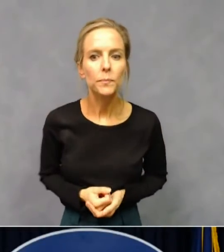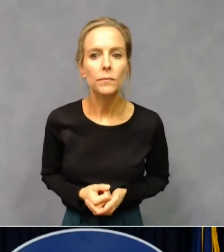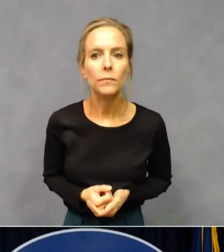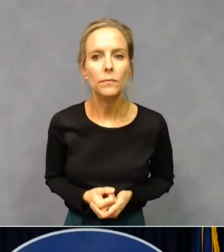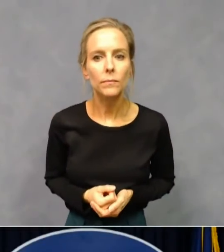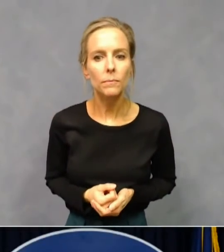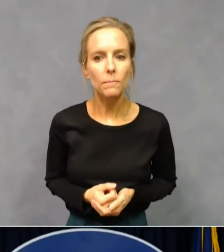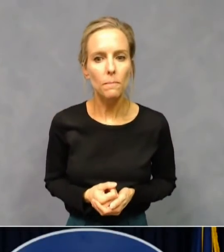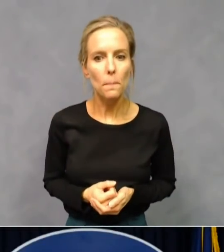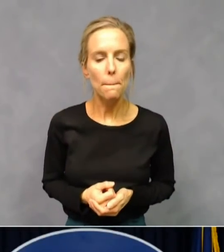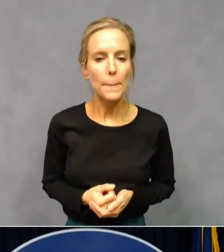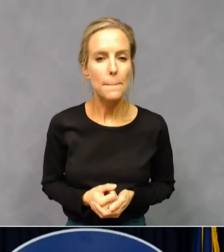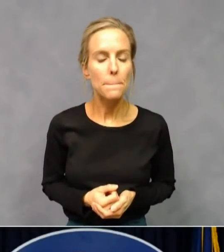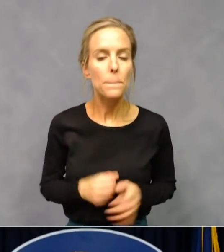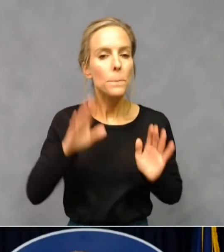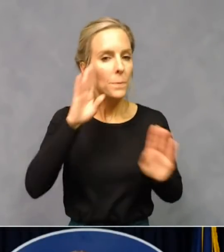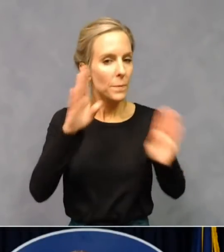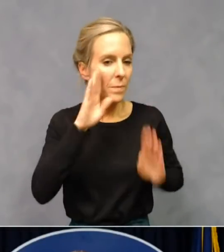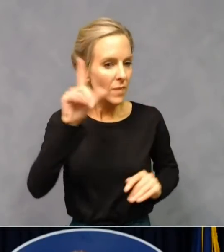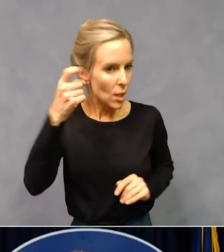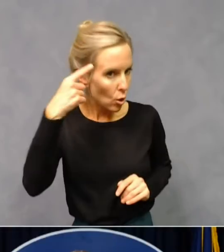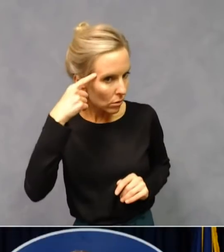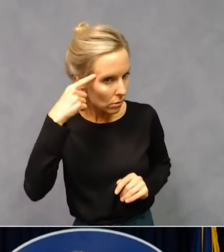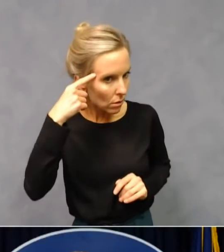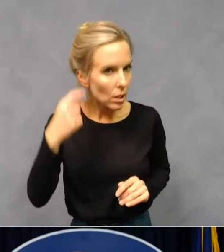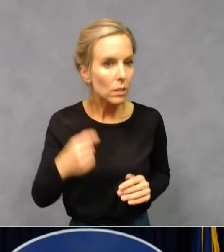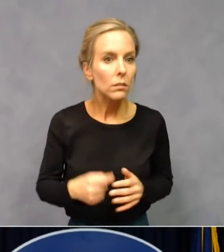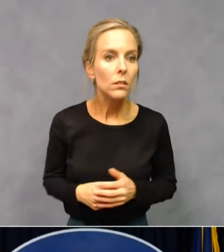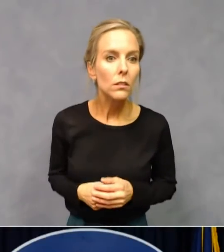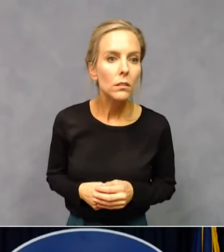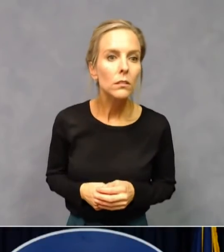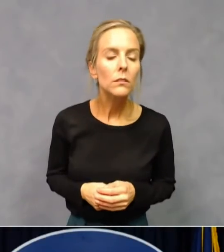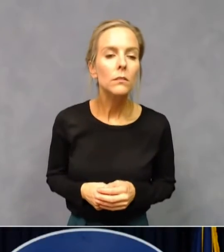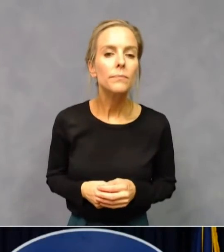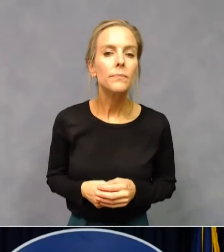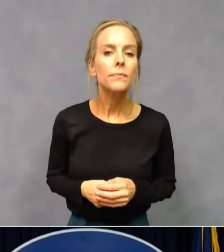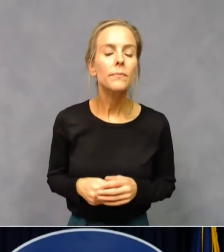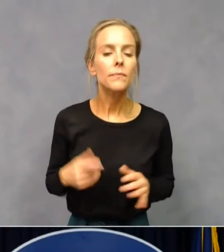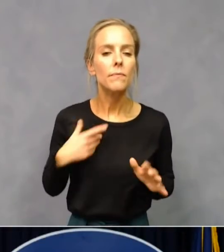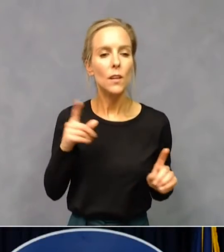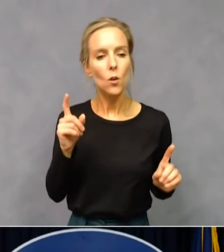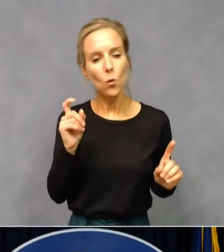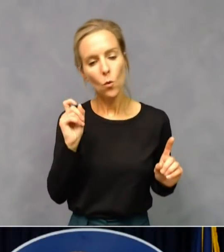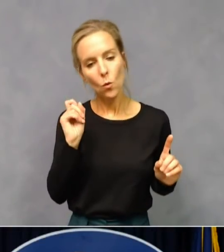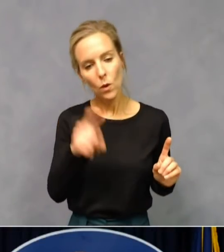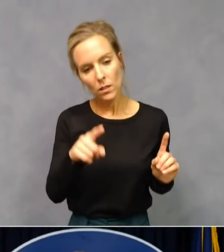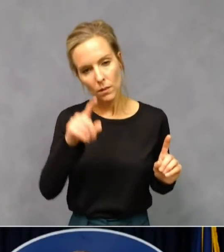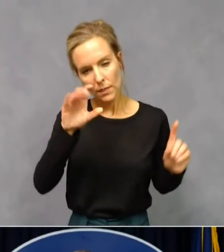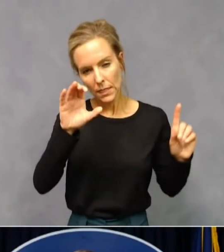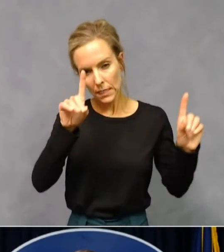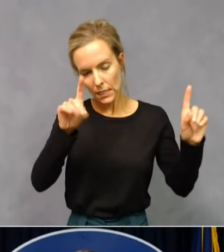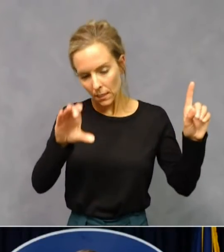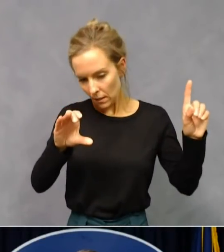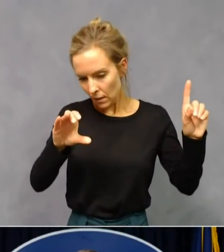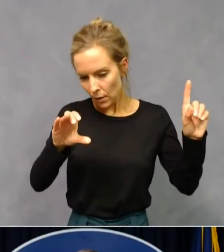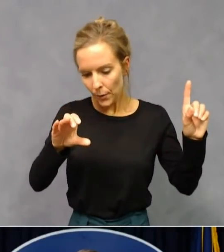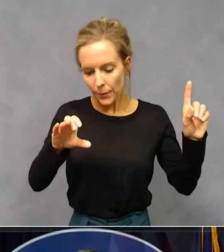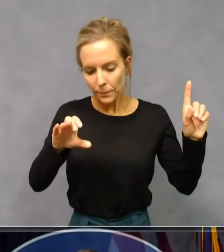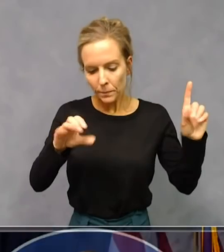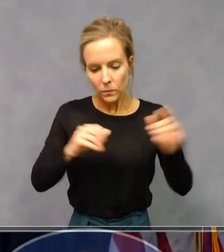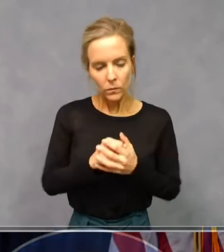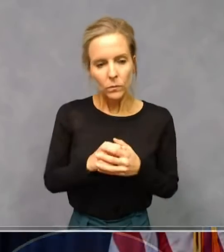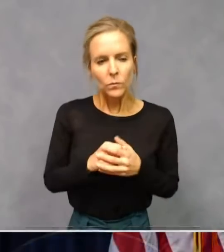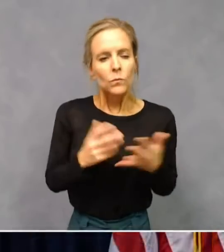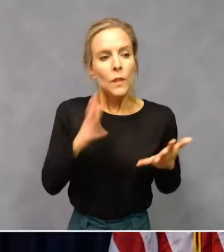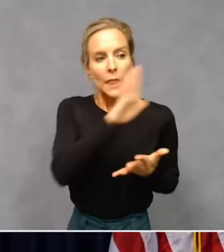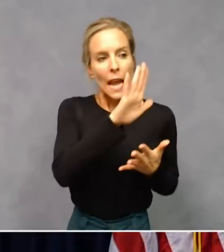Hi, Governor. I have a question about the CDC's new ruling today. What do you have to